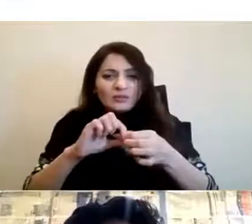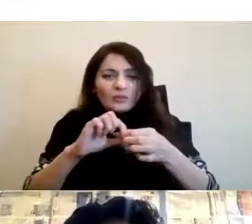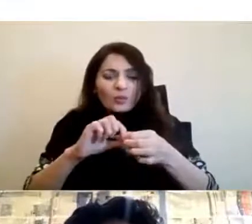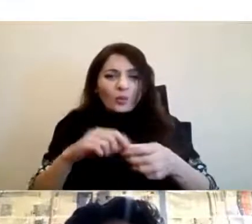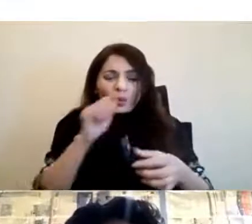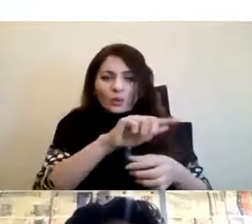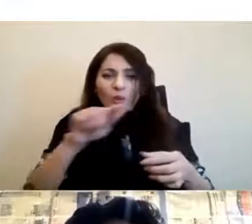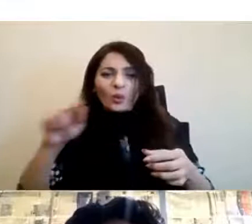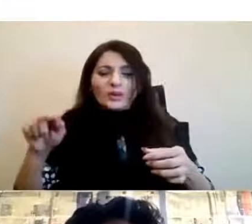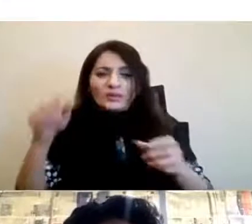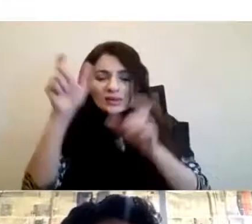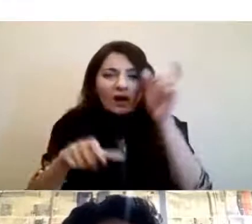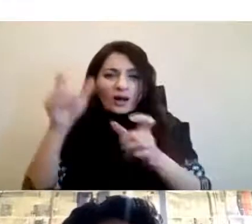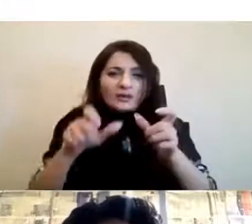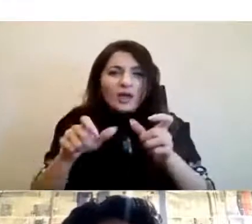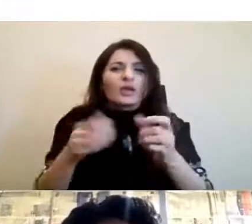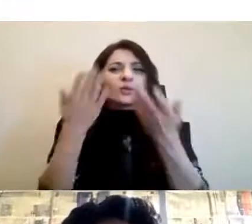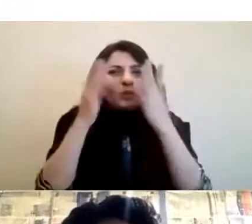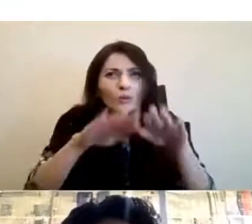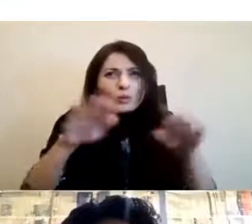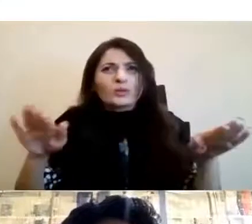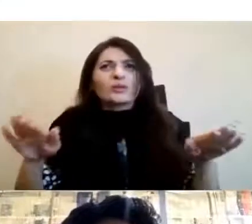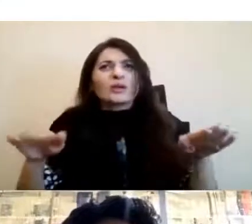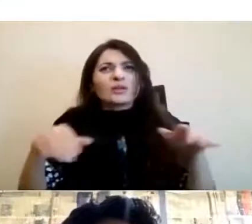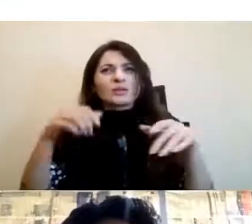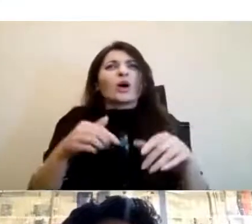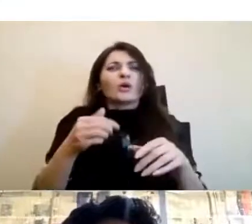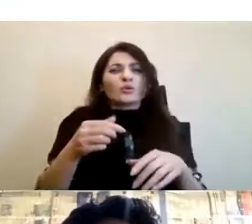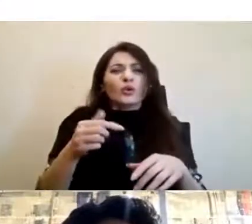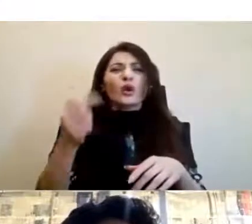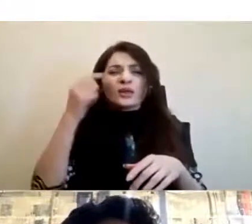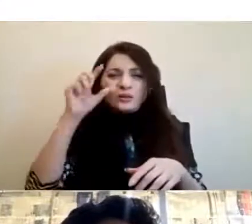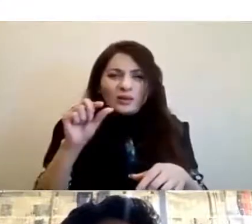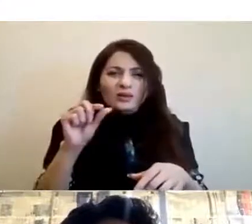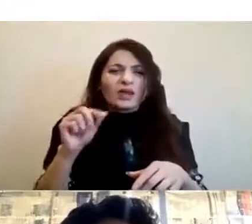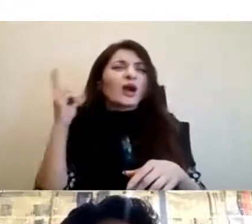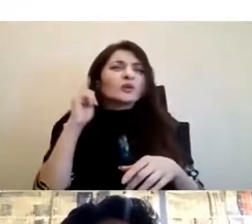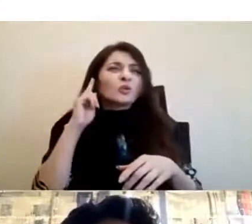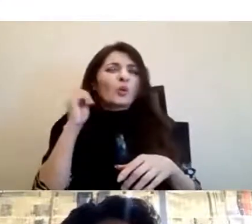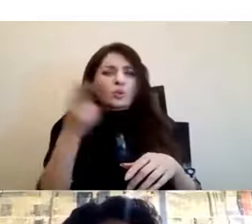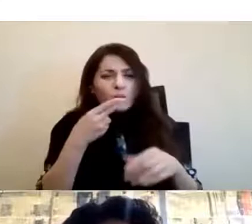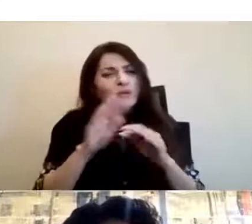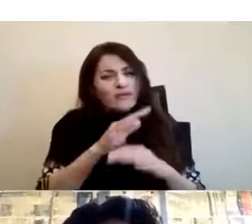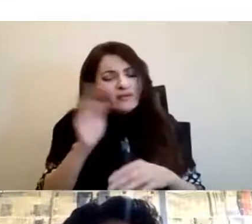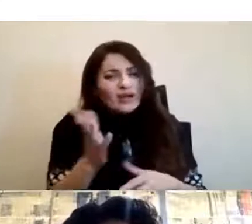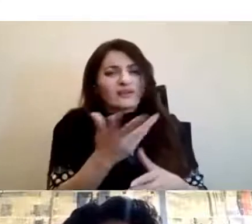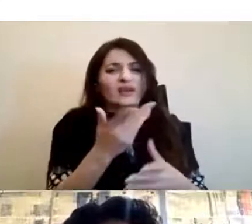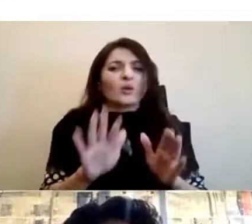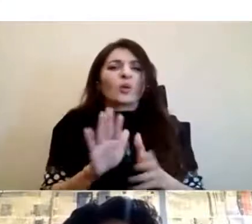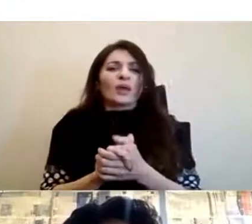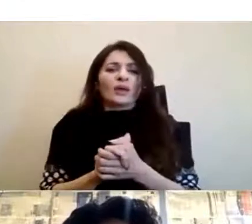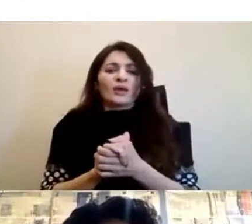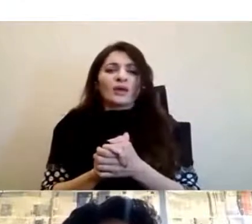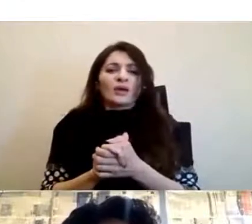who are blind or have vision loss, or people who have hearing loss, is really in general, as well as